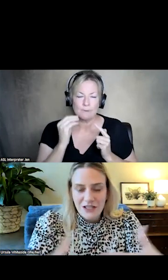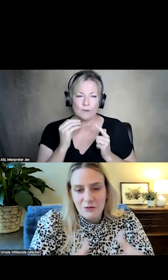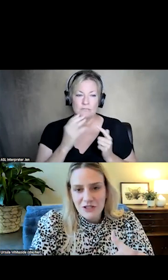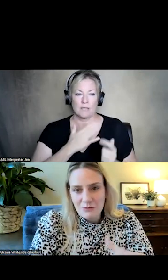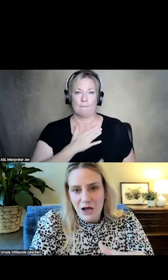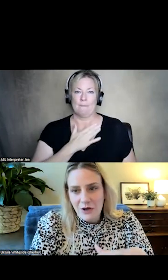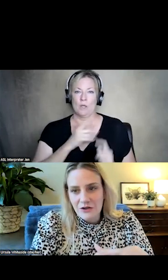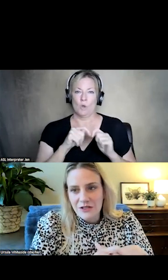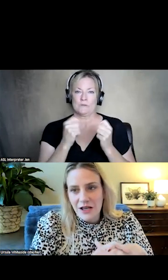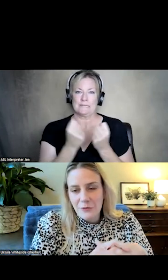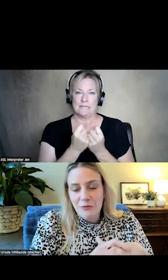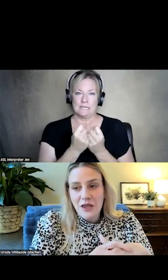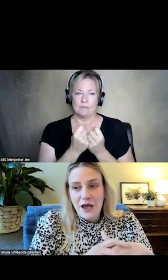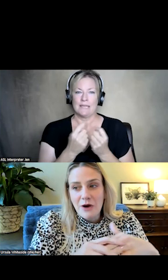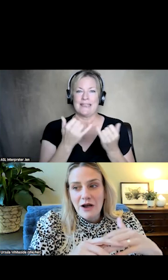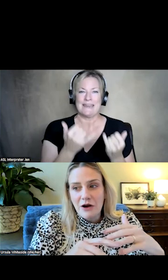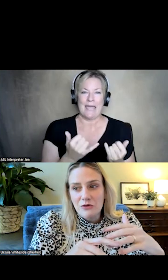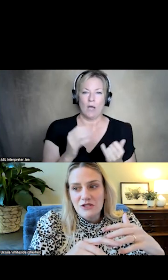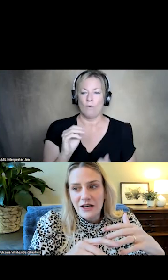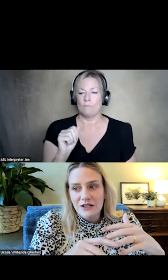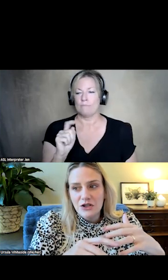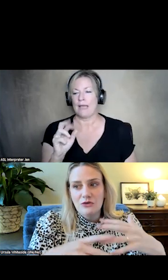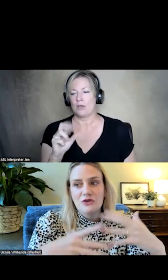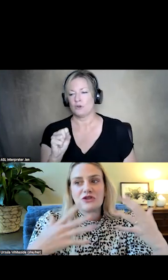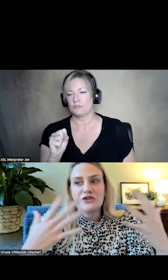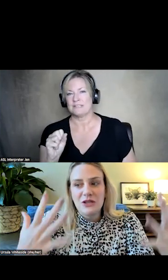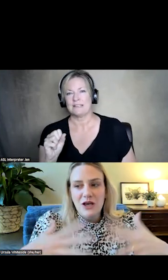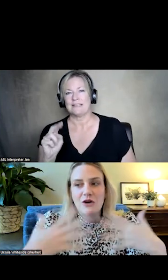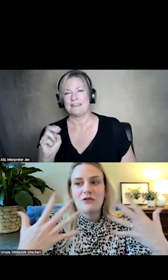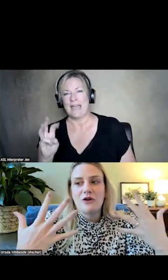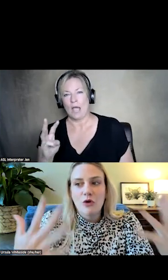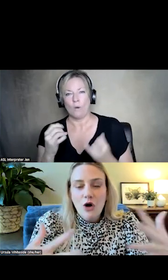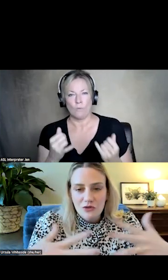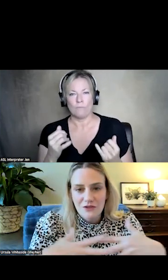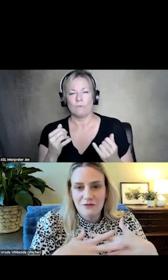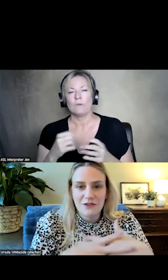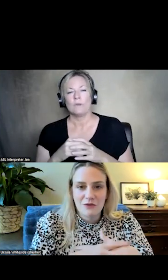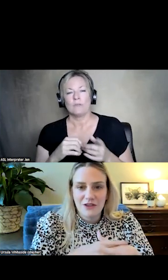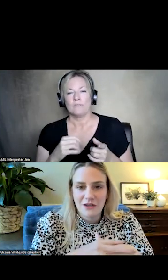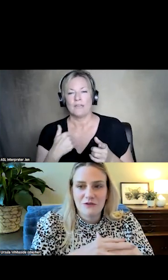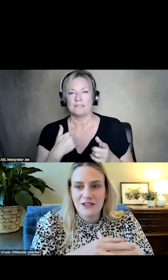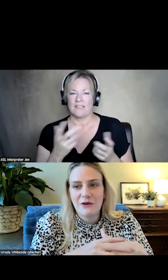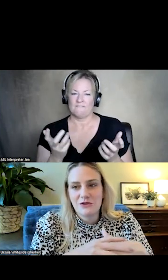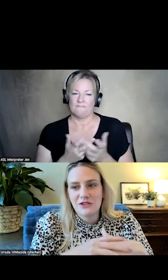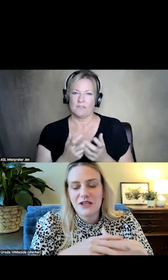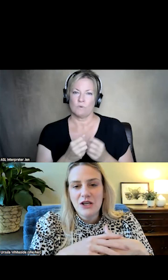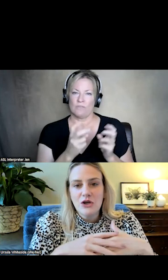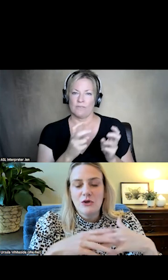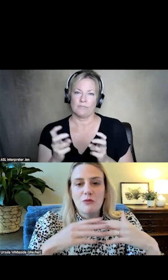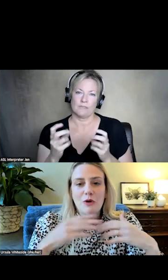own team Now Matters Now, I found that, there's this theme that arose that fits with the theme of today, which